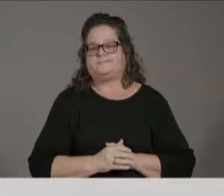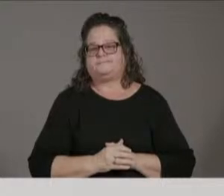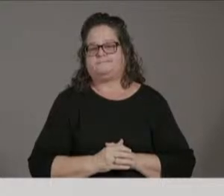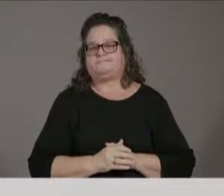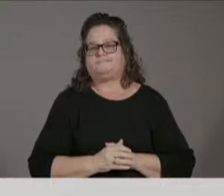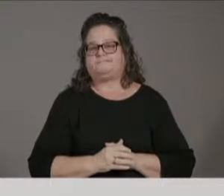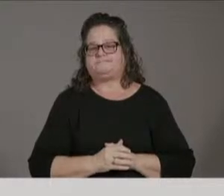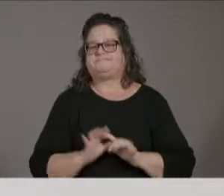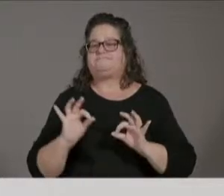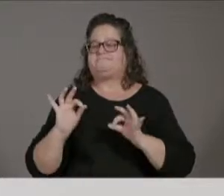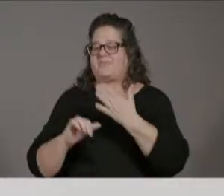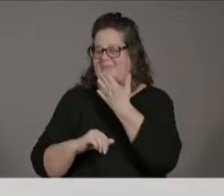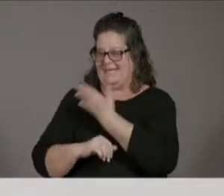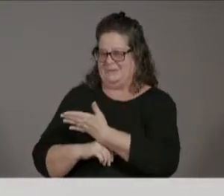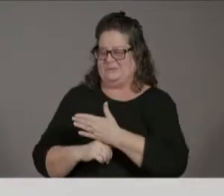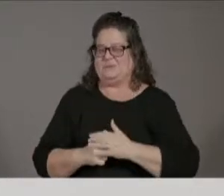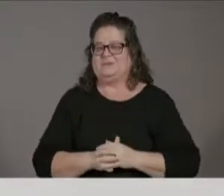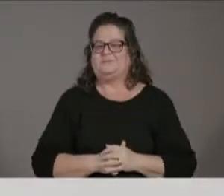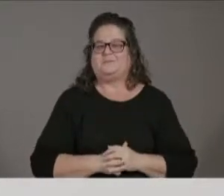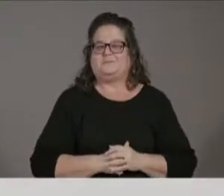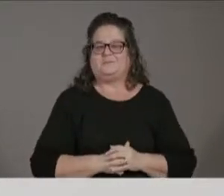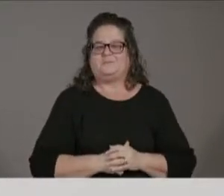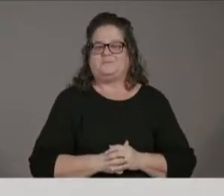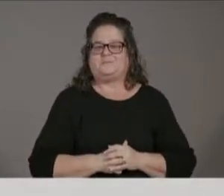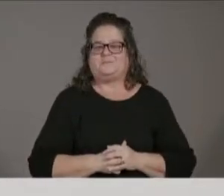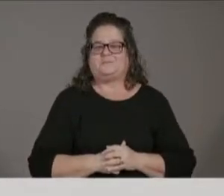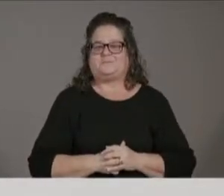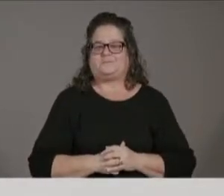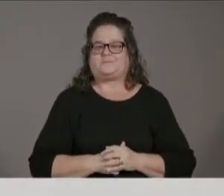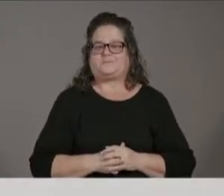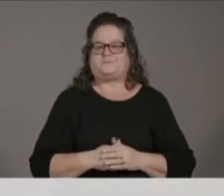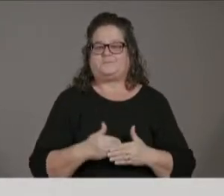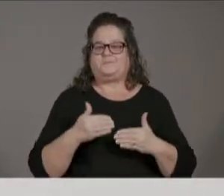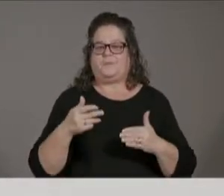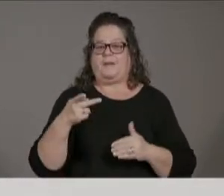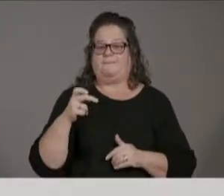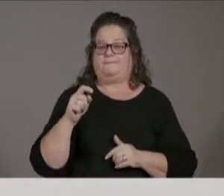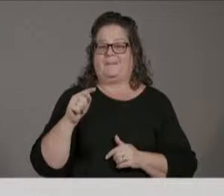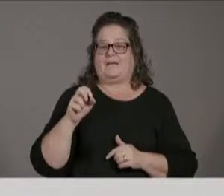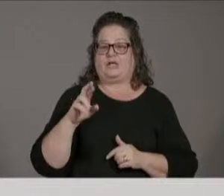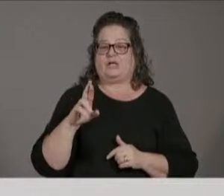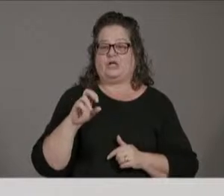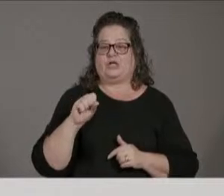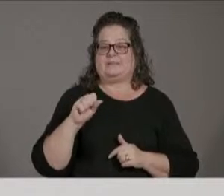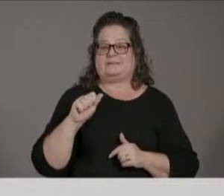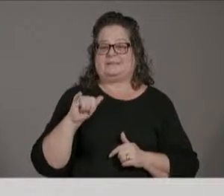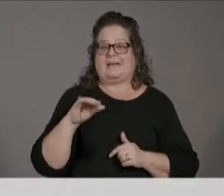Okay, thanks a lot. Thanks, Howie. Peter Seymour. Hi, Peter.